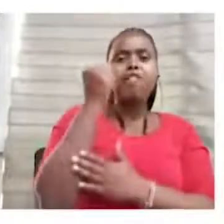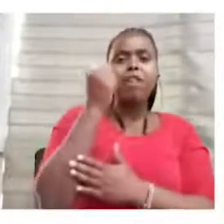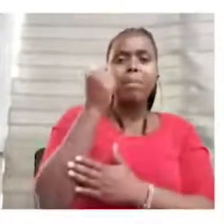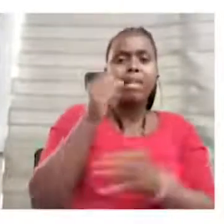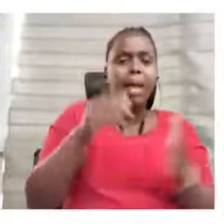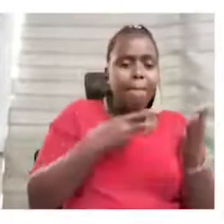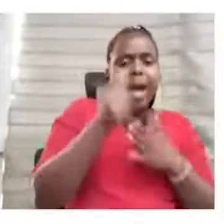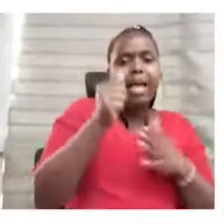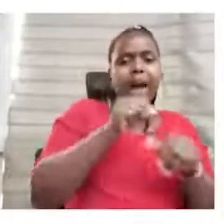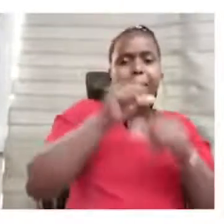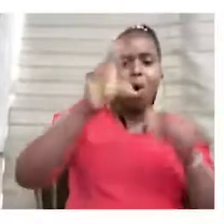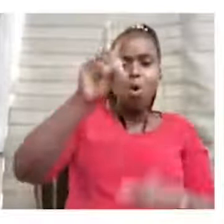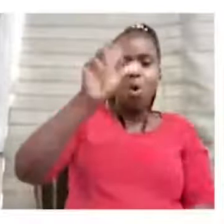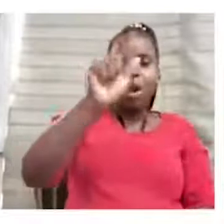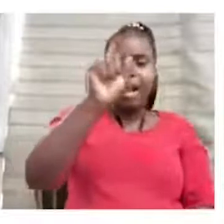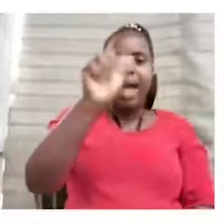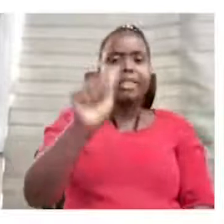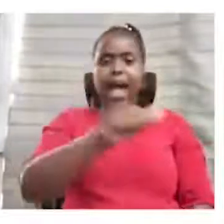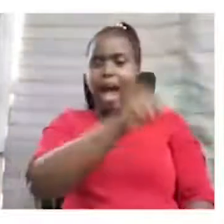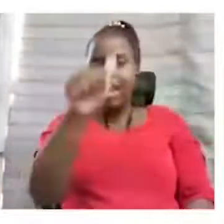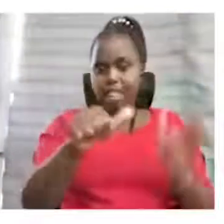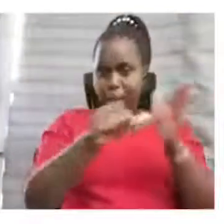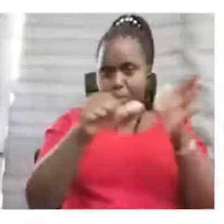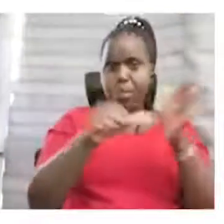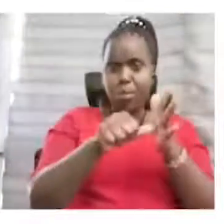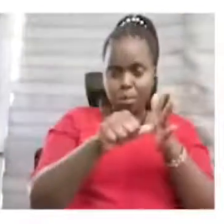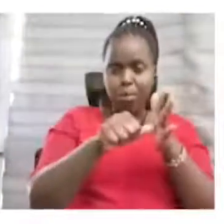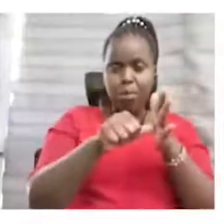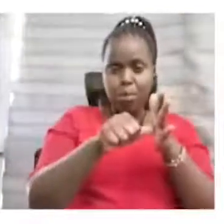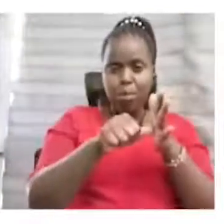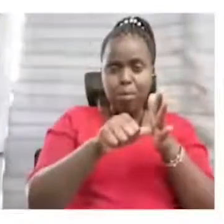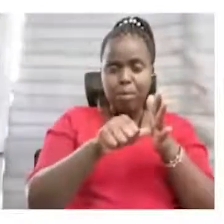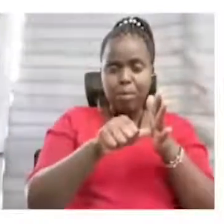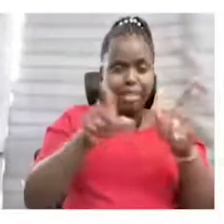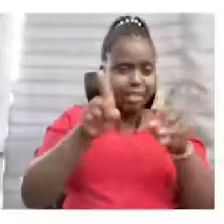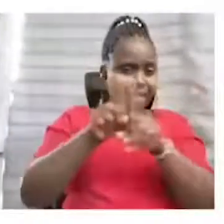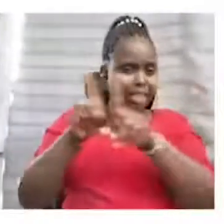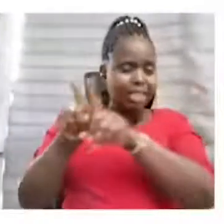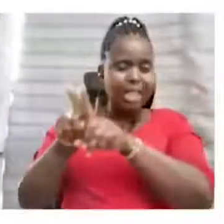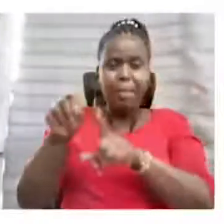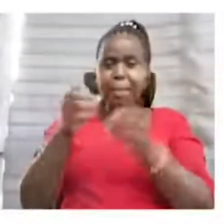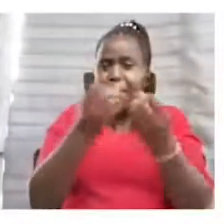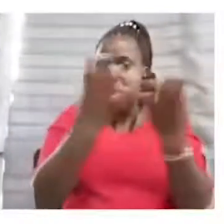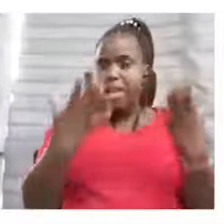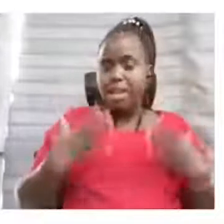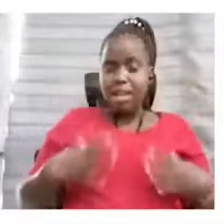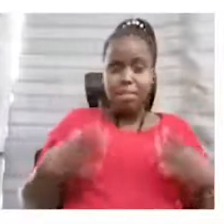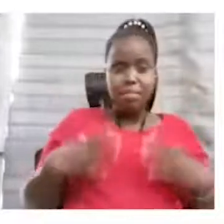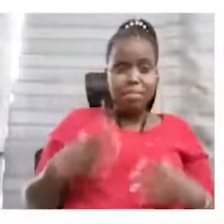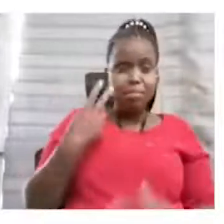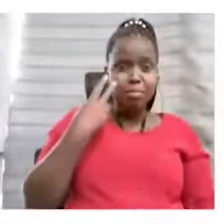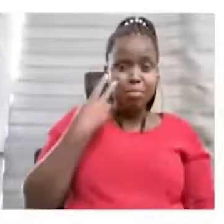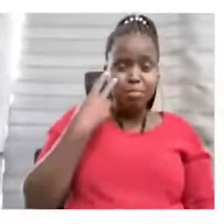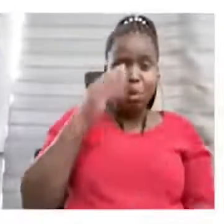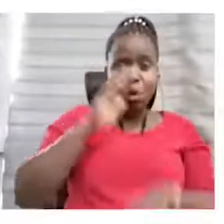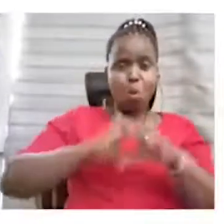is another big barrier. Relevance. A lot of people see mobile phones as good communication tools.